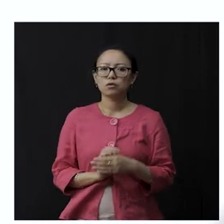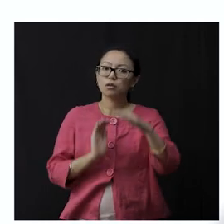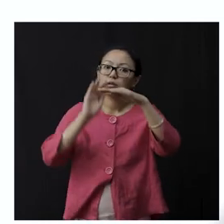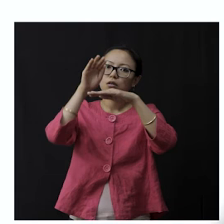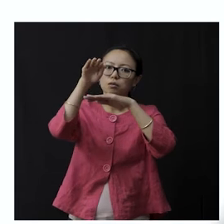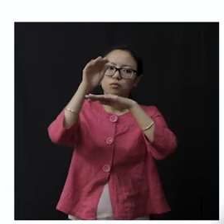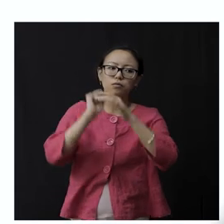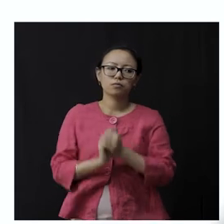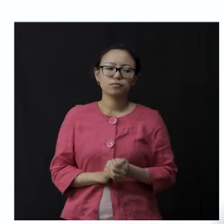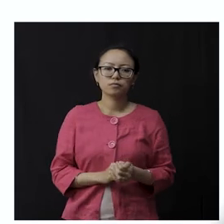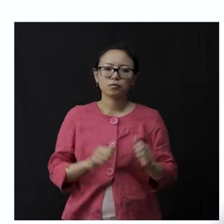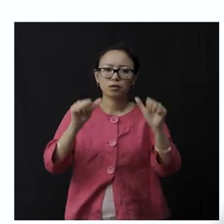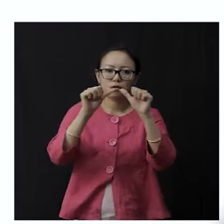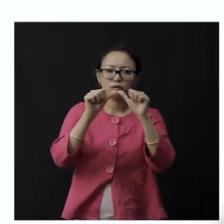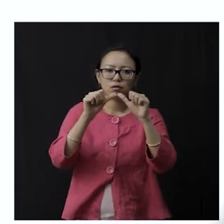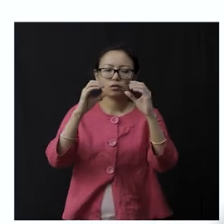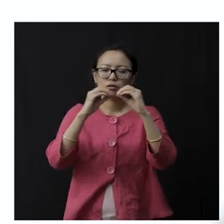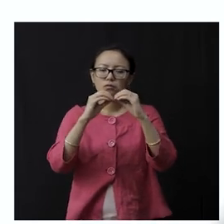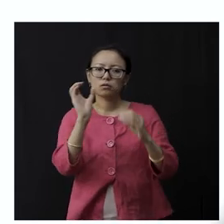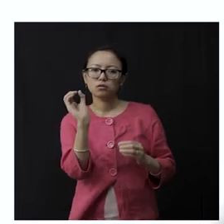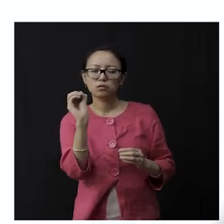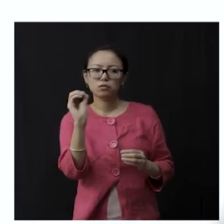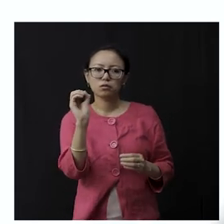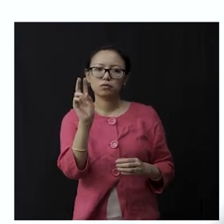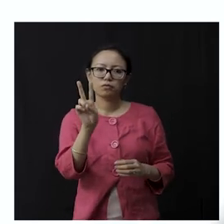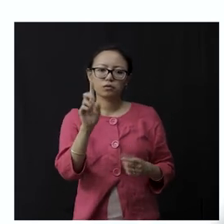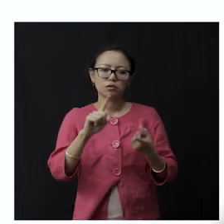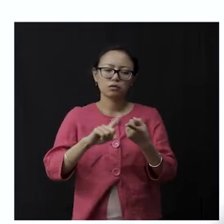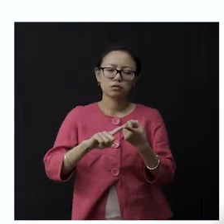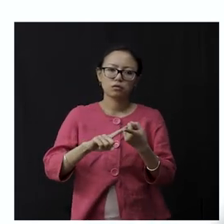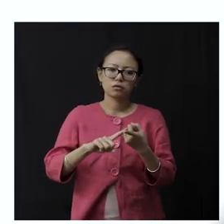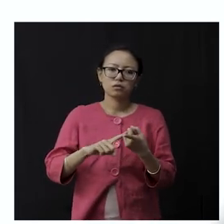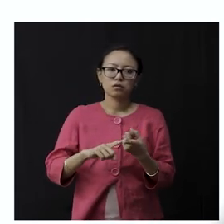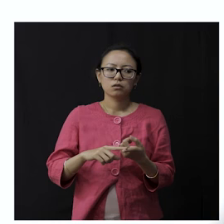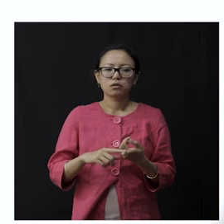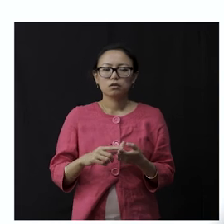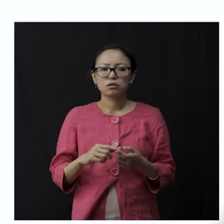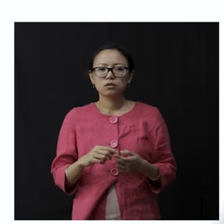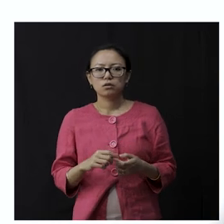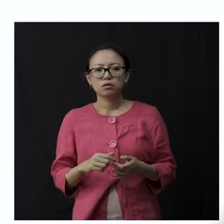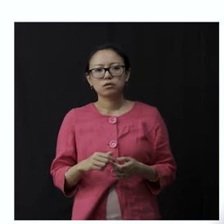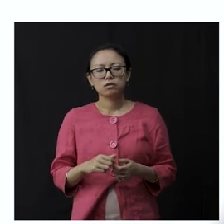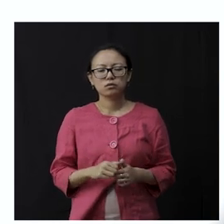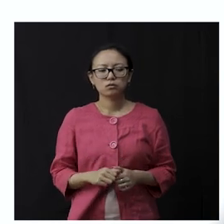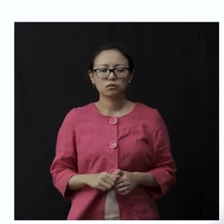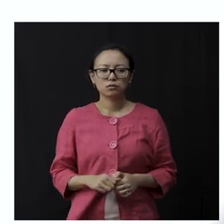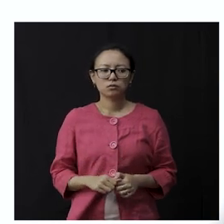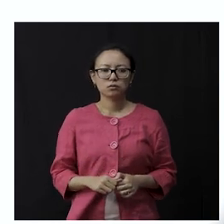above us, right? The sky is above us. Very good. You write this down in your copies,